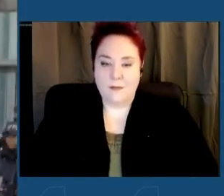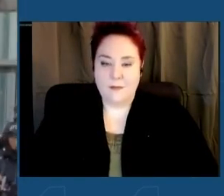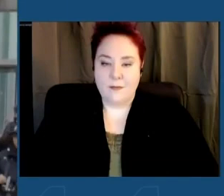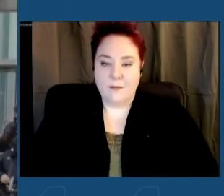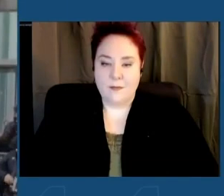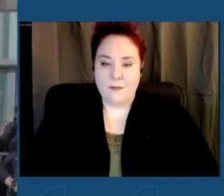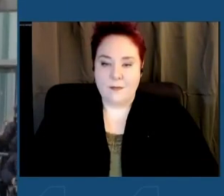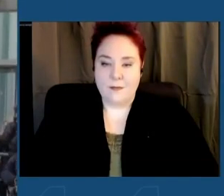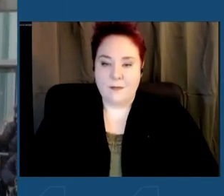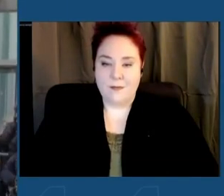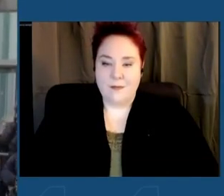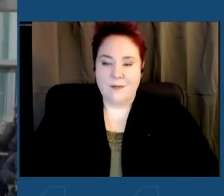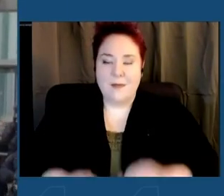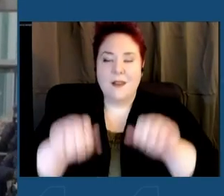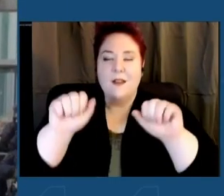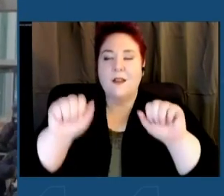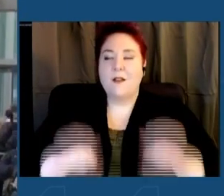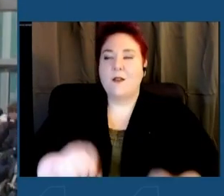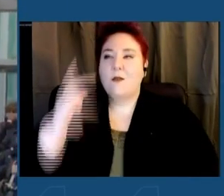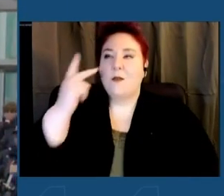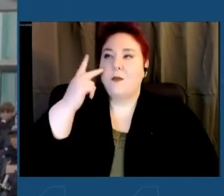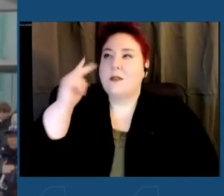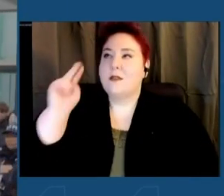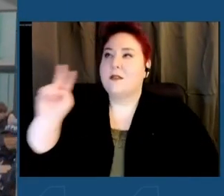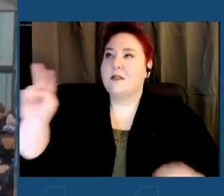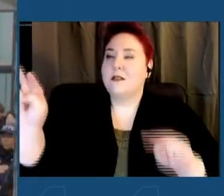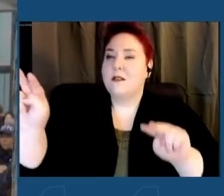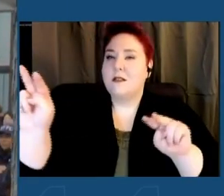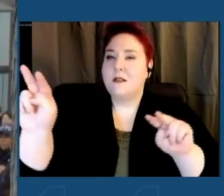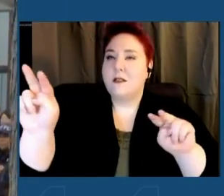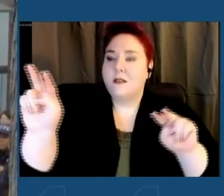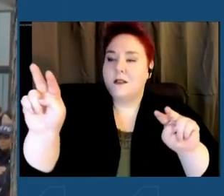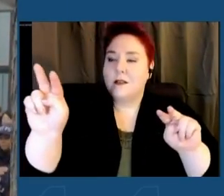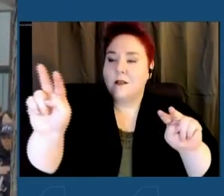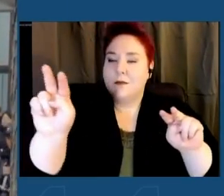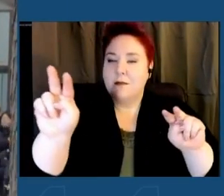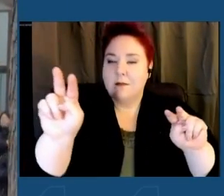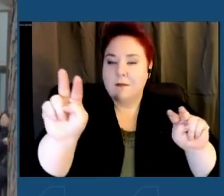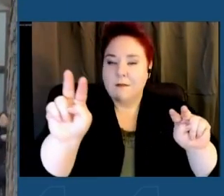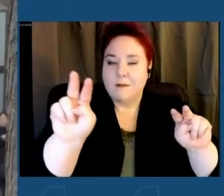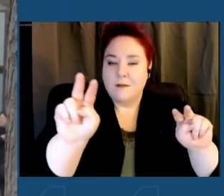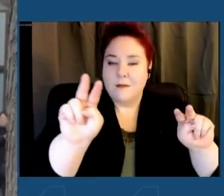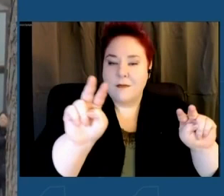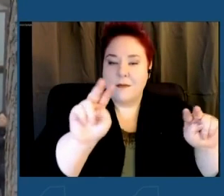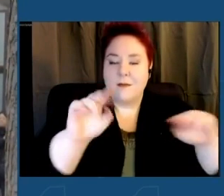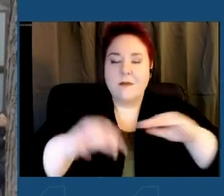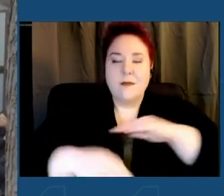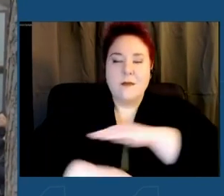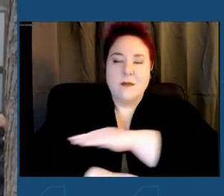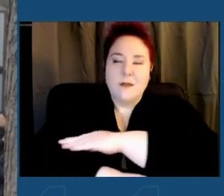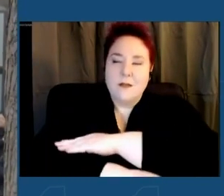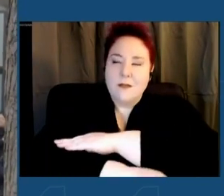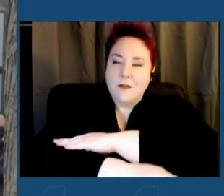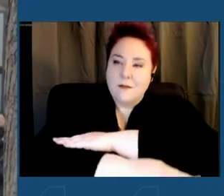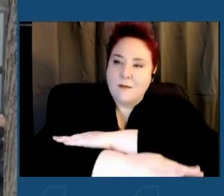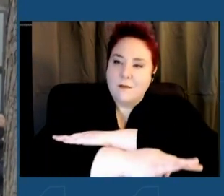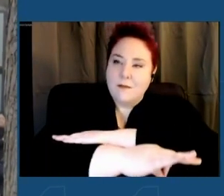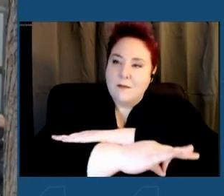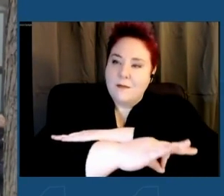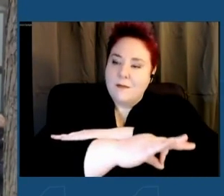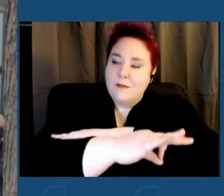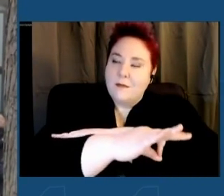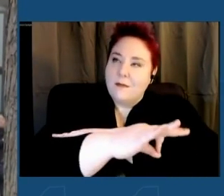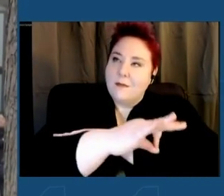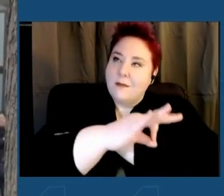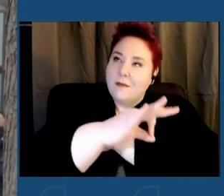Oh, say, can you see by the dawn's